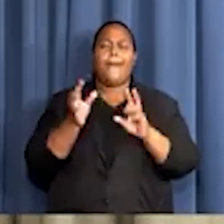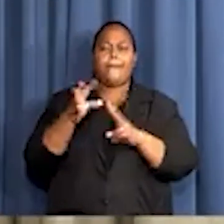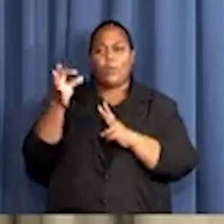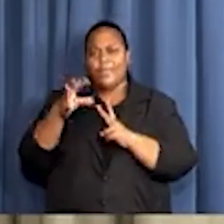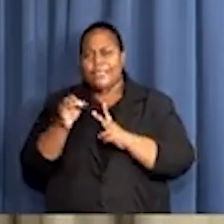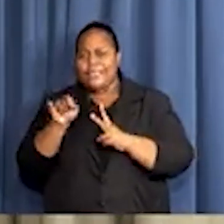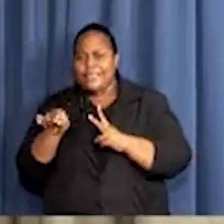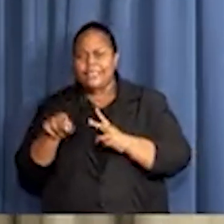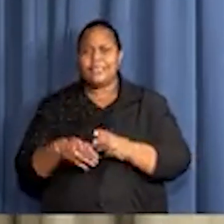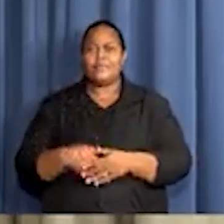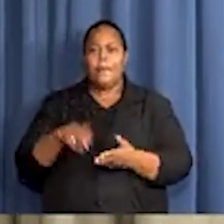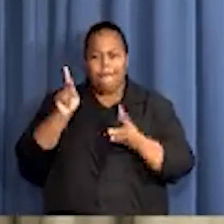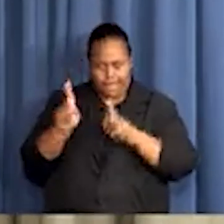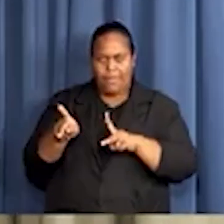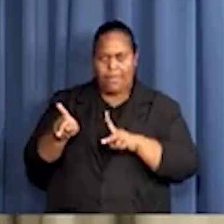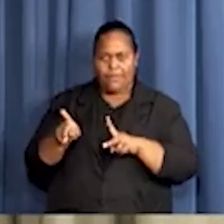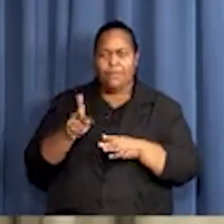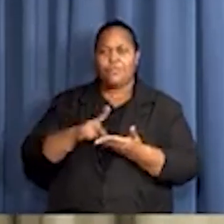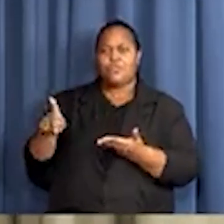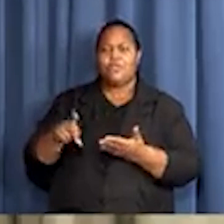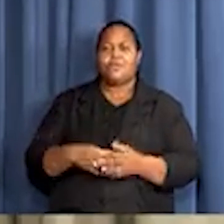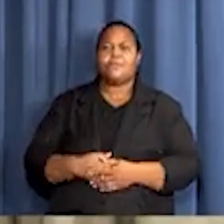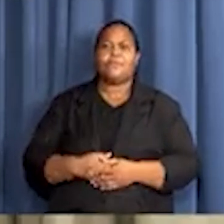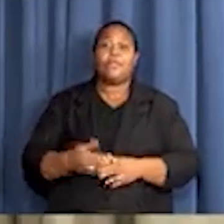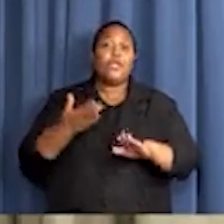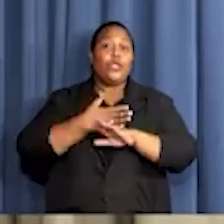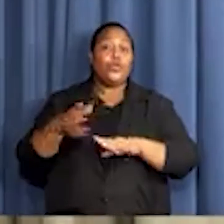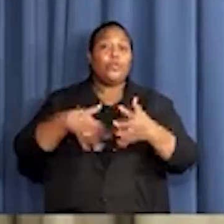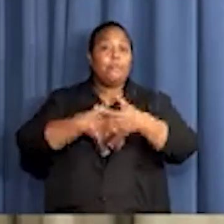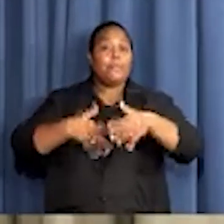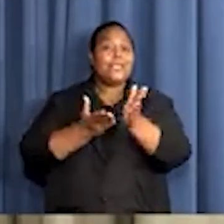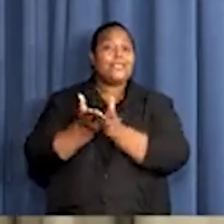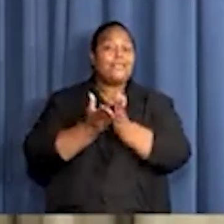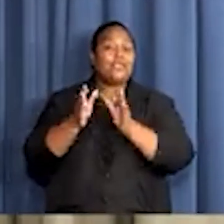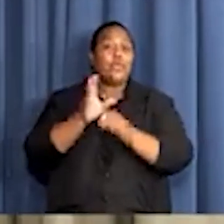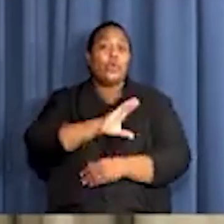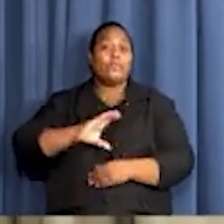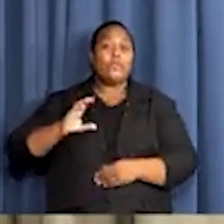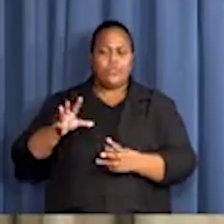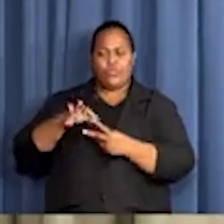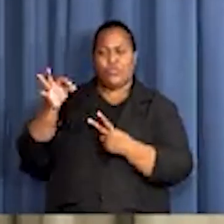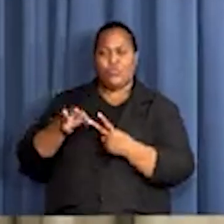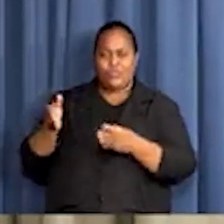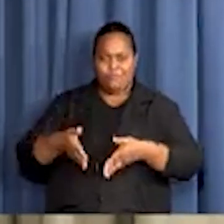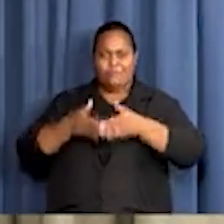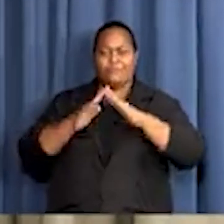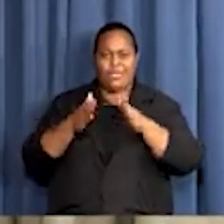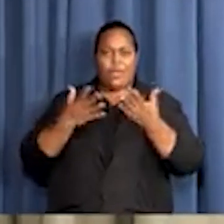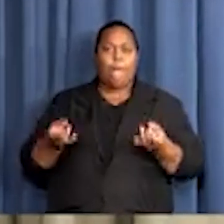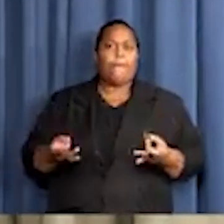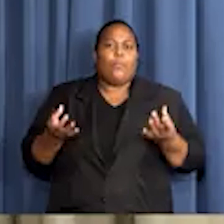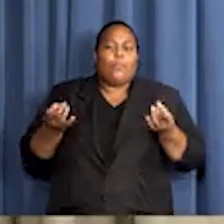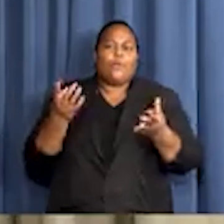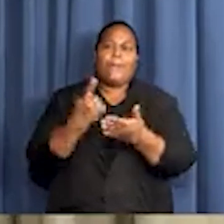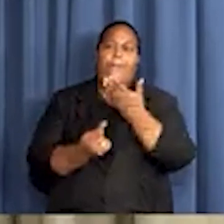into permanent positions. A new Public Service Commission has been appointed. Preparations are in hand